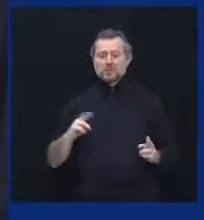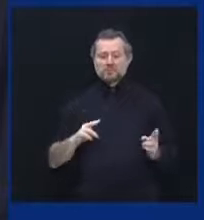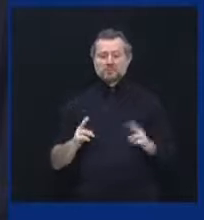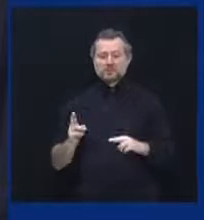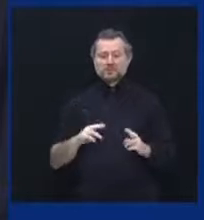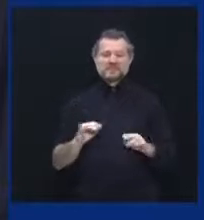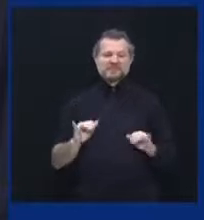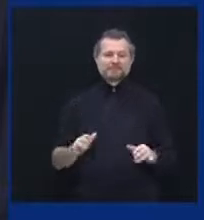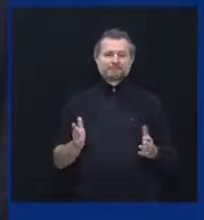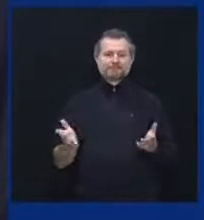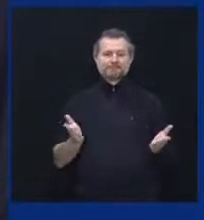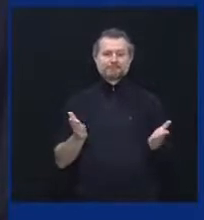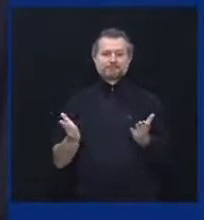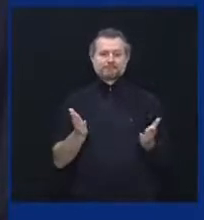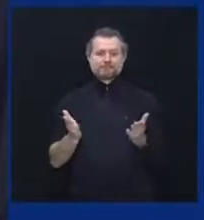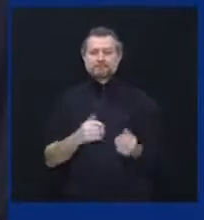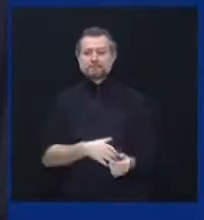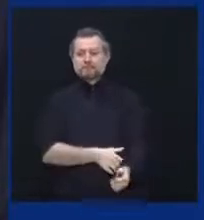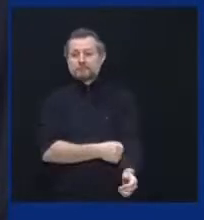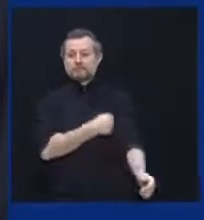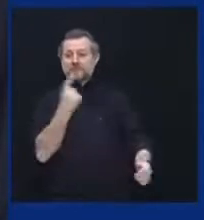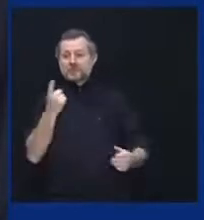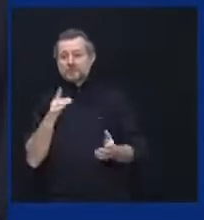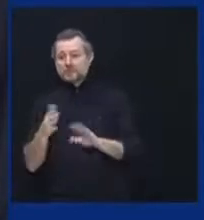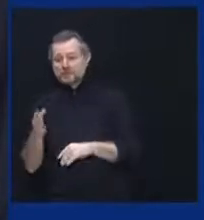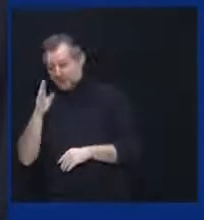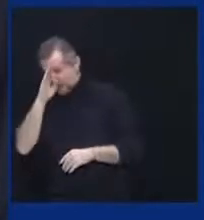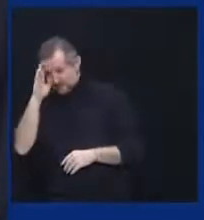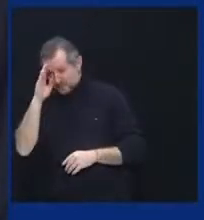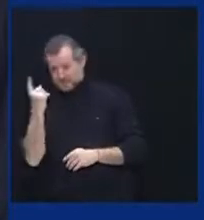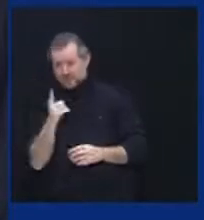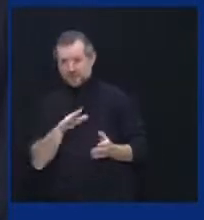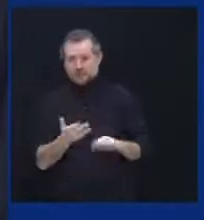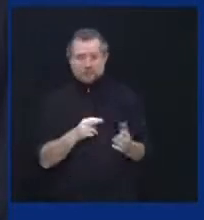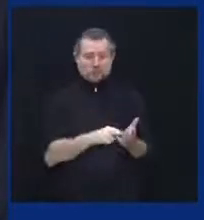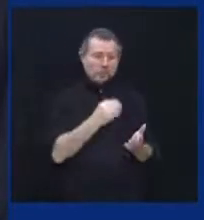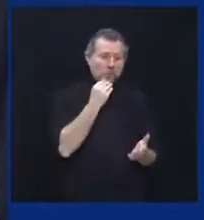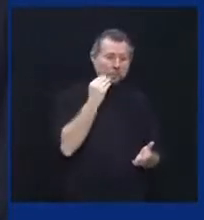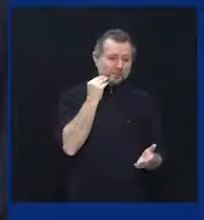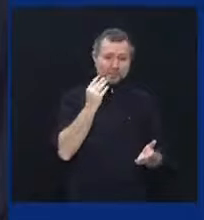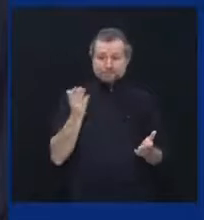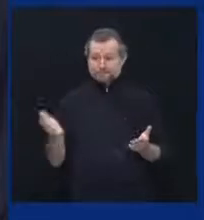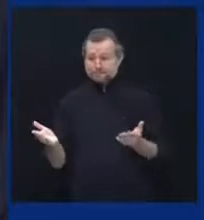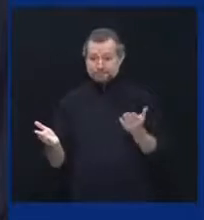Look, whether a person died in a hospital or died in a nursing home,